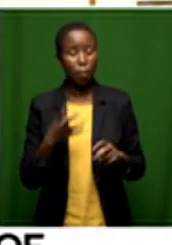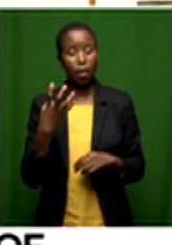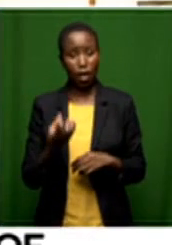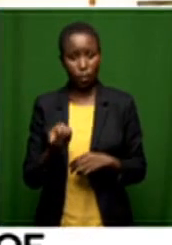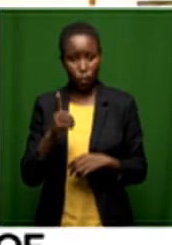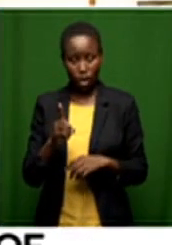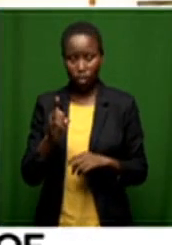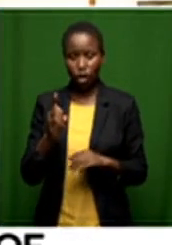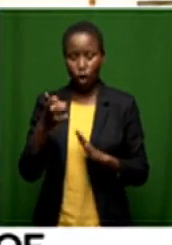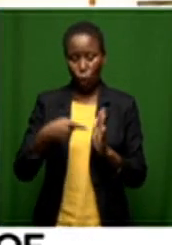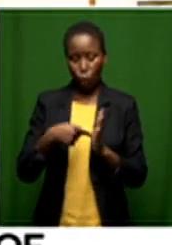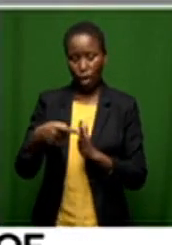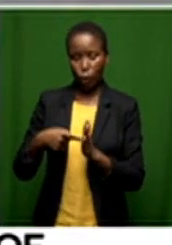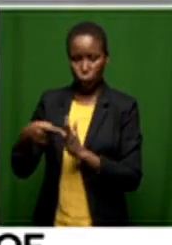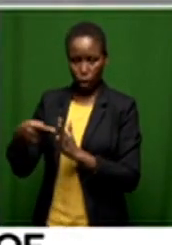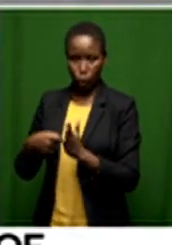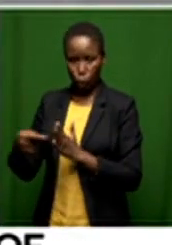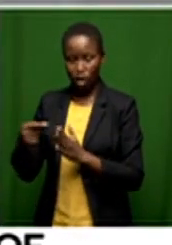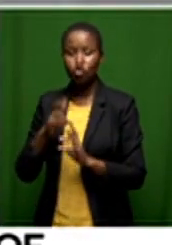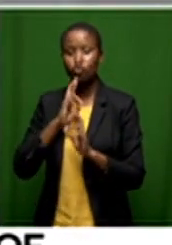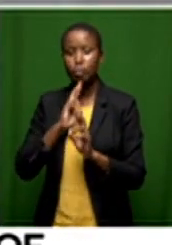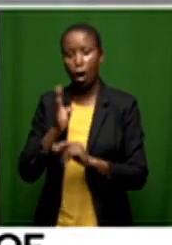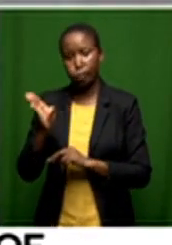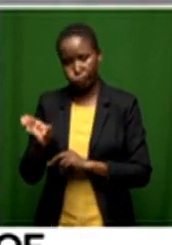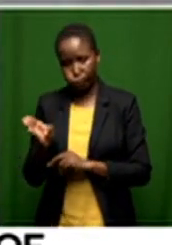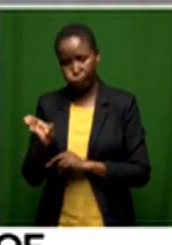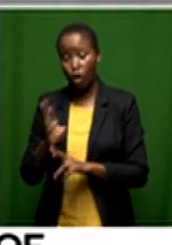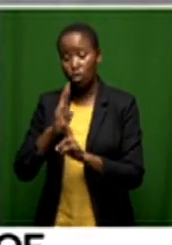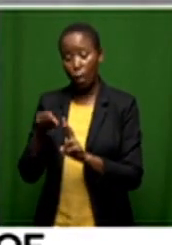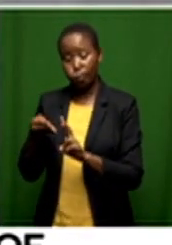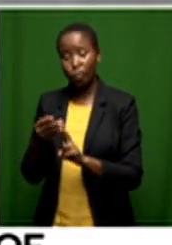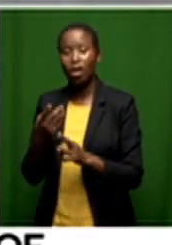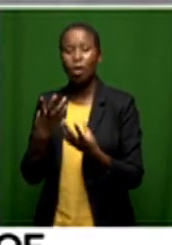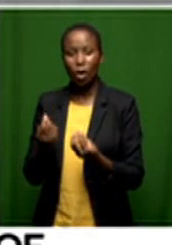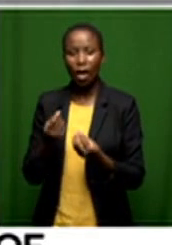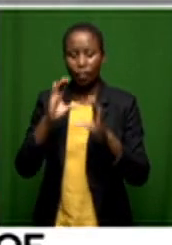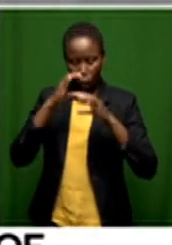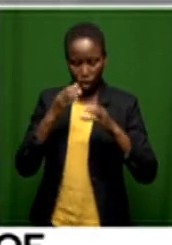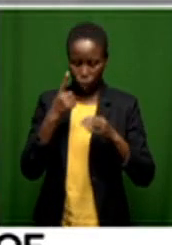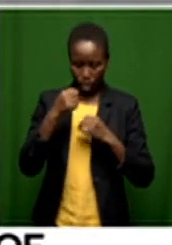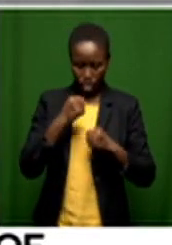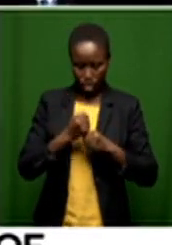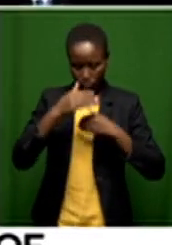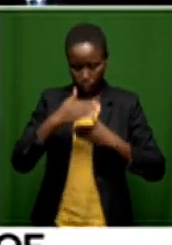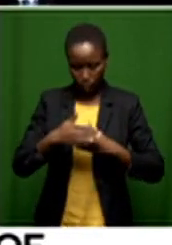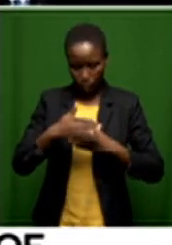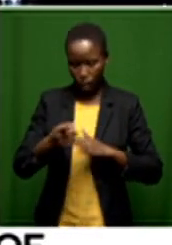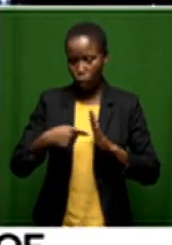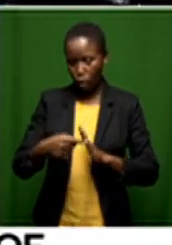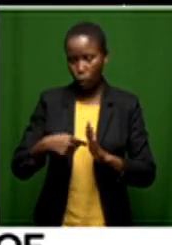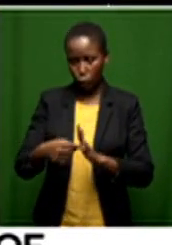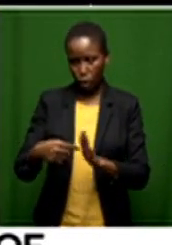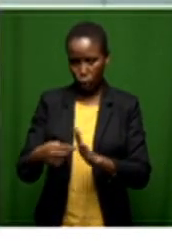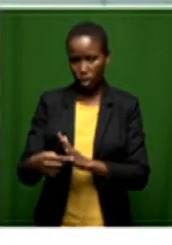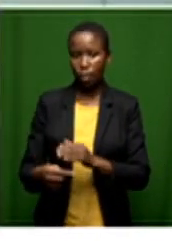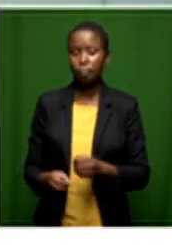a weekly status report, and in this report they forecast for the year the probability of load shedding in every single week. And if you